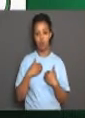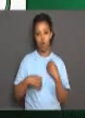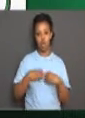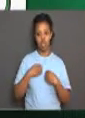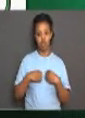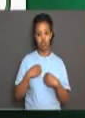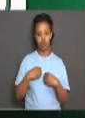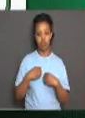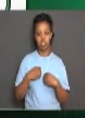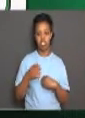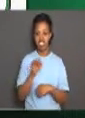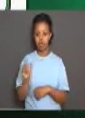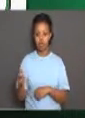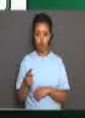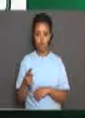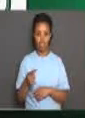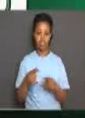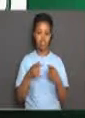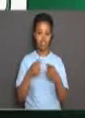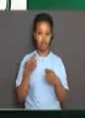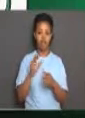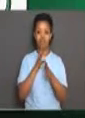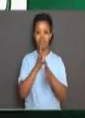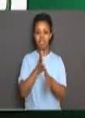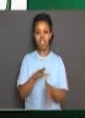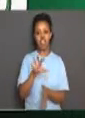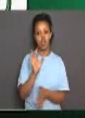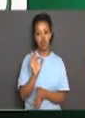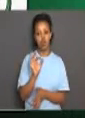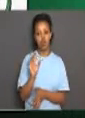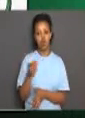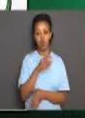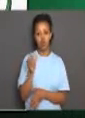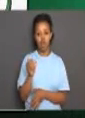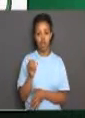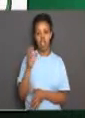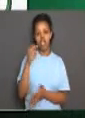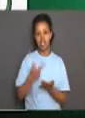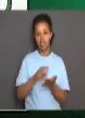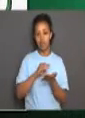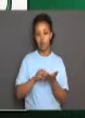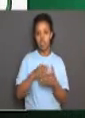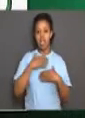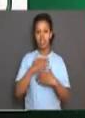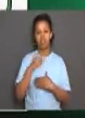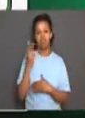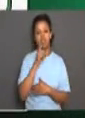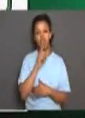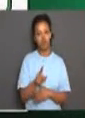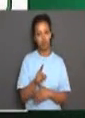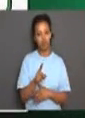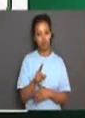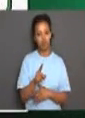from a common ancestor that used this molecule for respiration. They